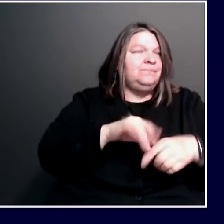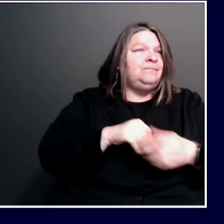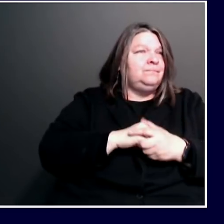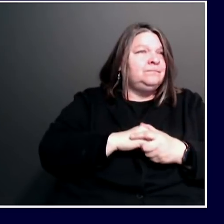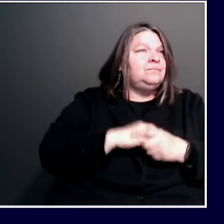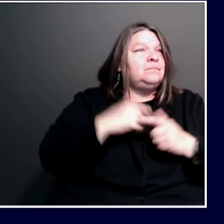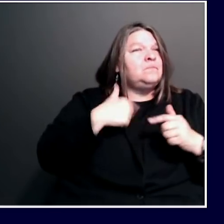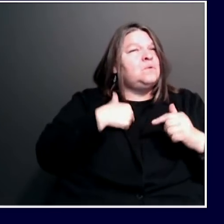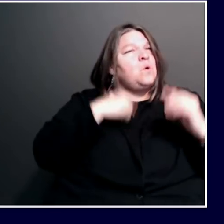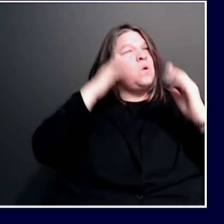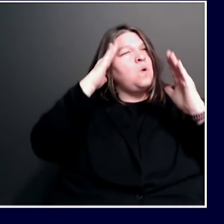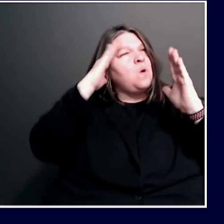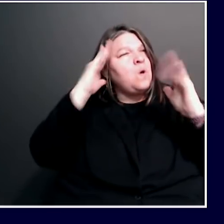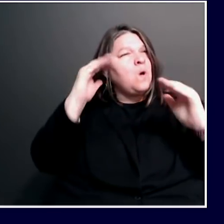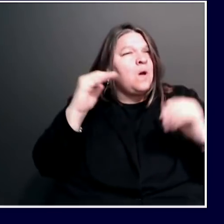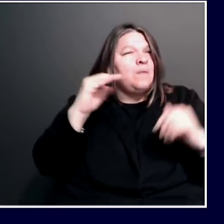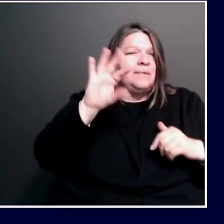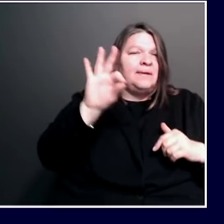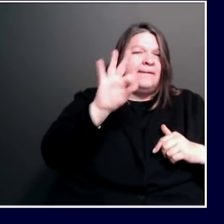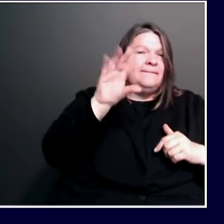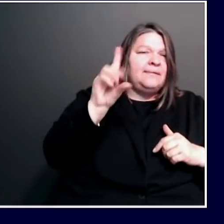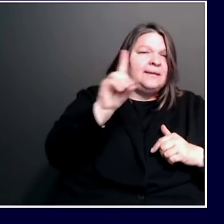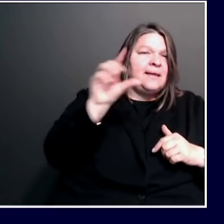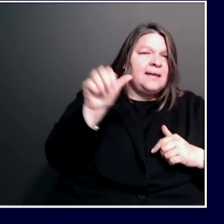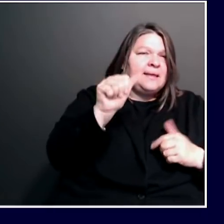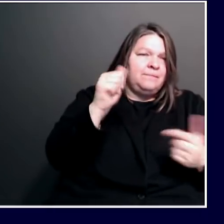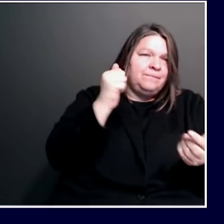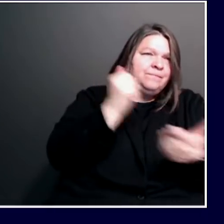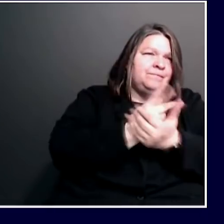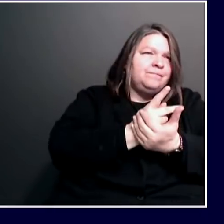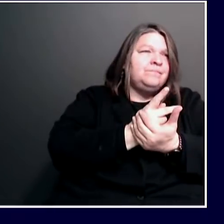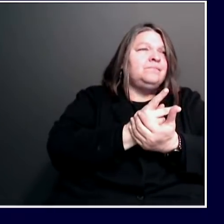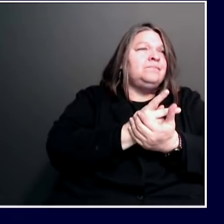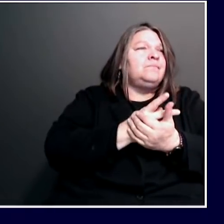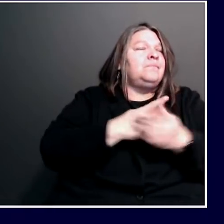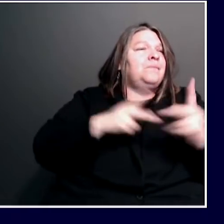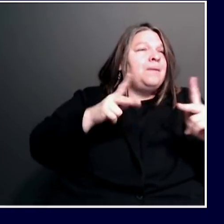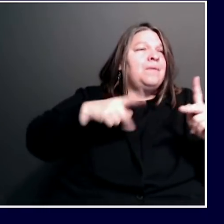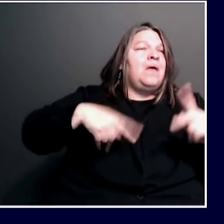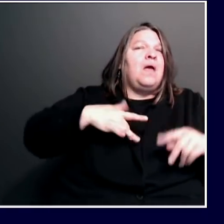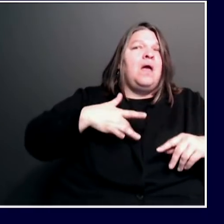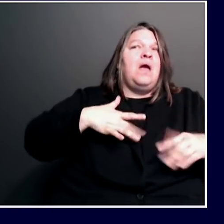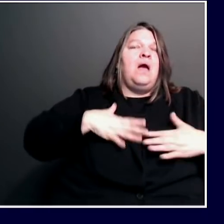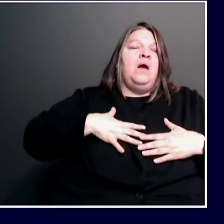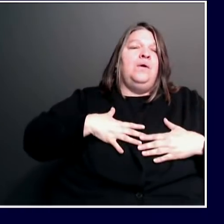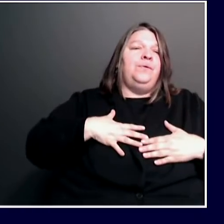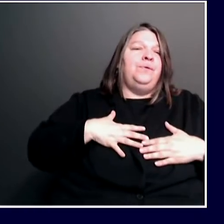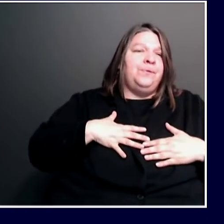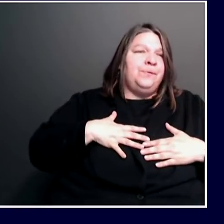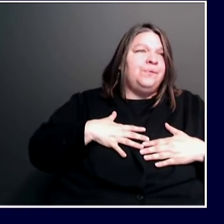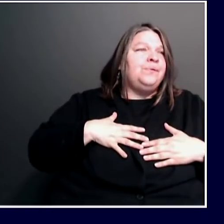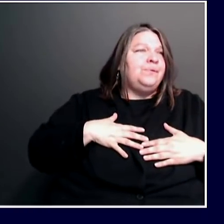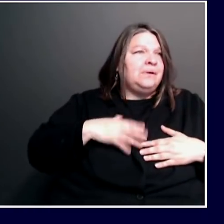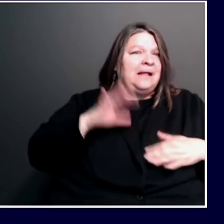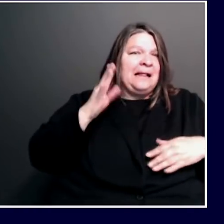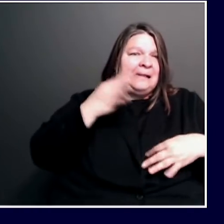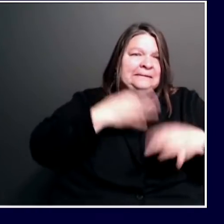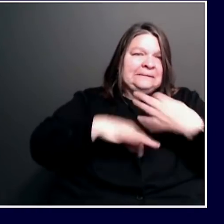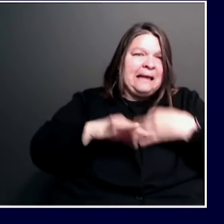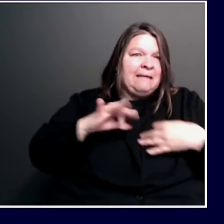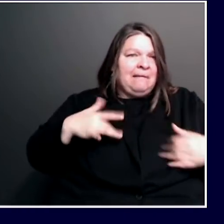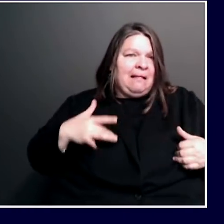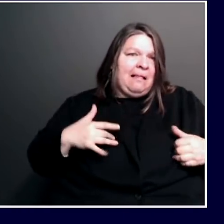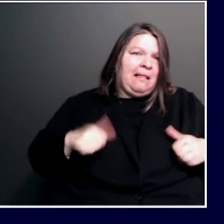FDA approval provides an extra measure of reassurance for folks who are maybe on the fence. FDA doesn't take this lightly. They